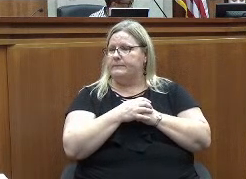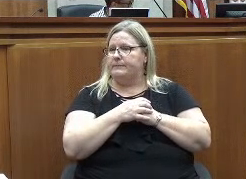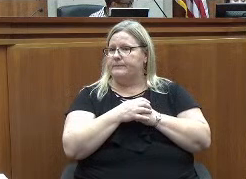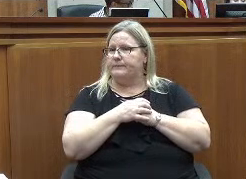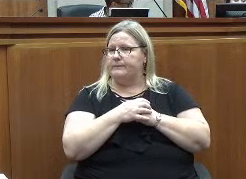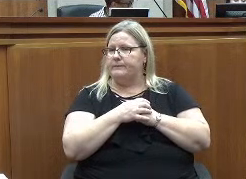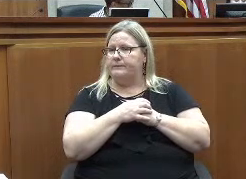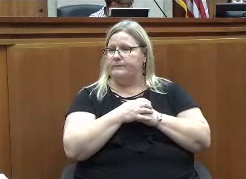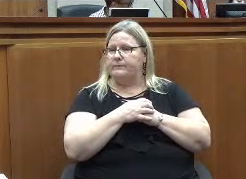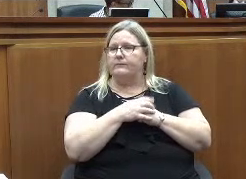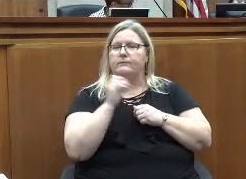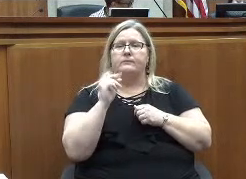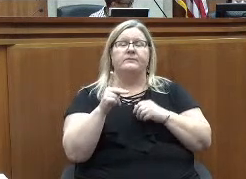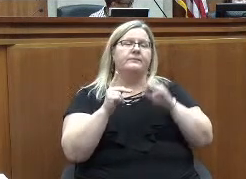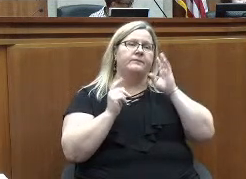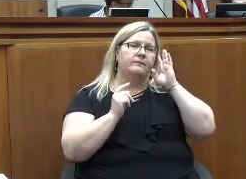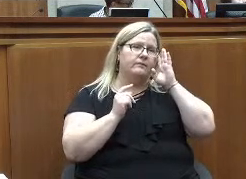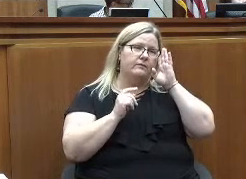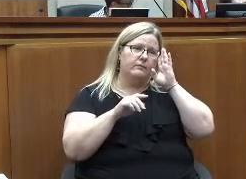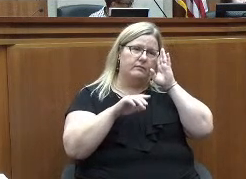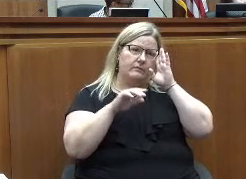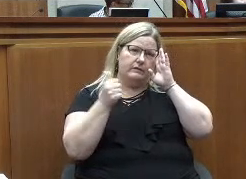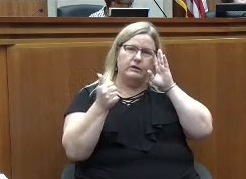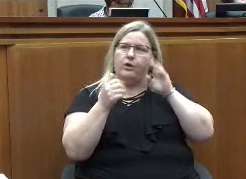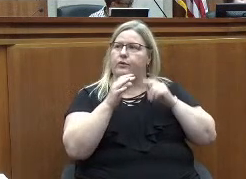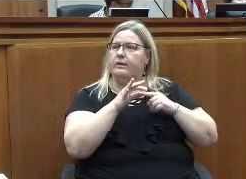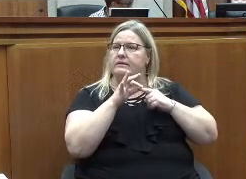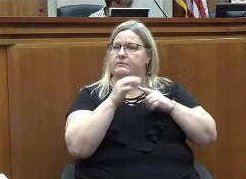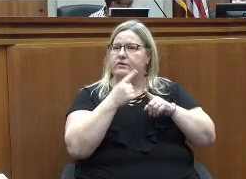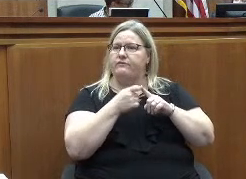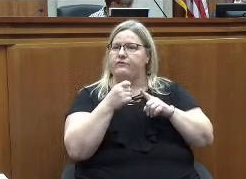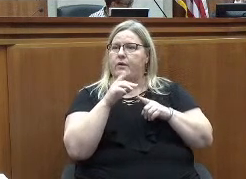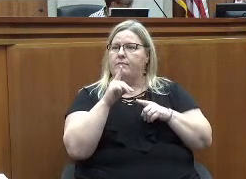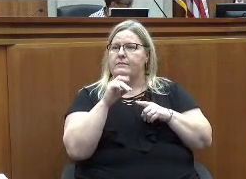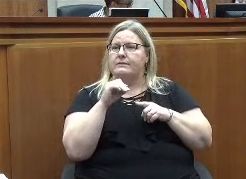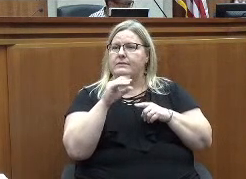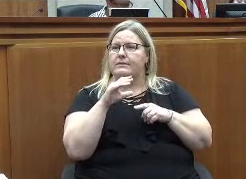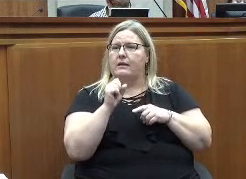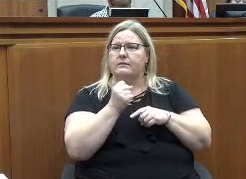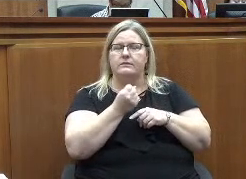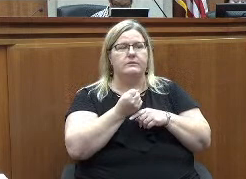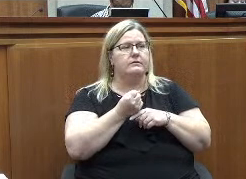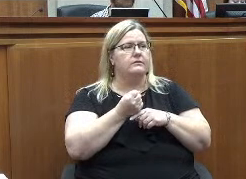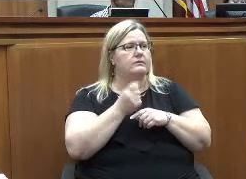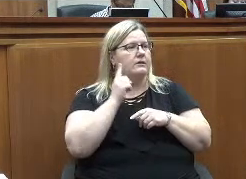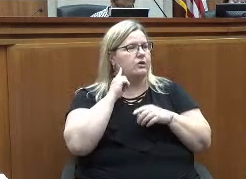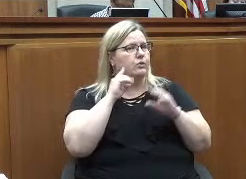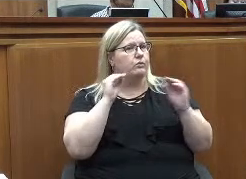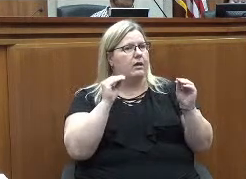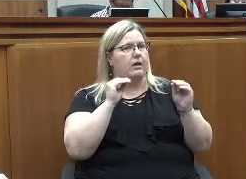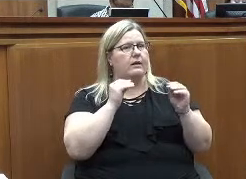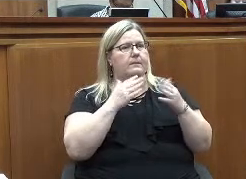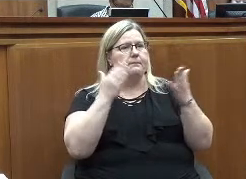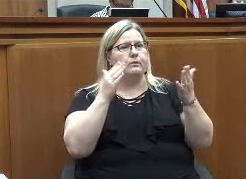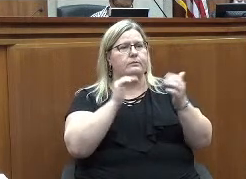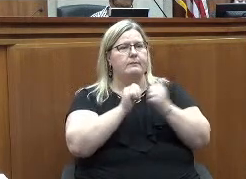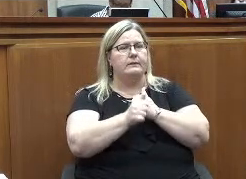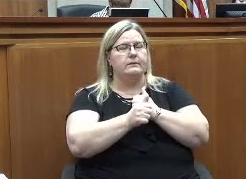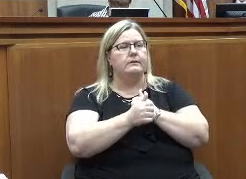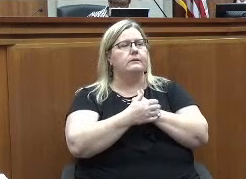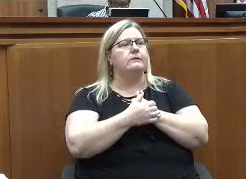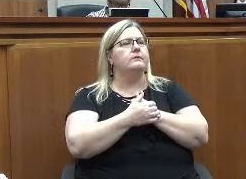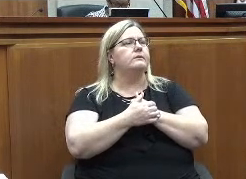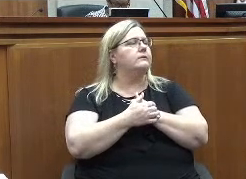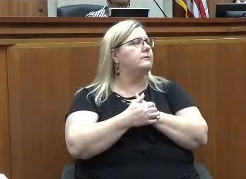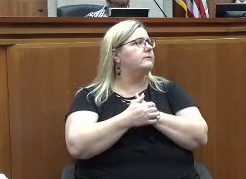Okay, all right. So is there any exception from the dais? Hearing none, motion passes. Okay,